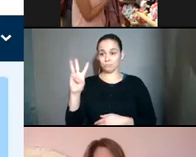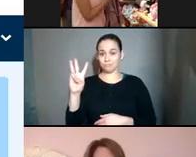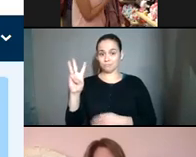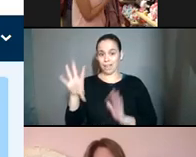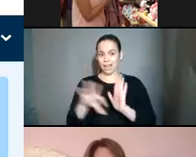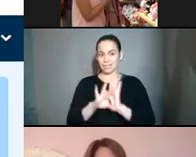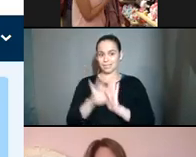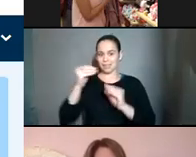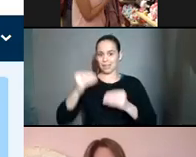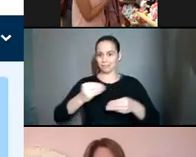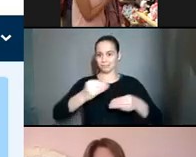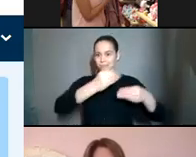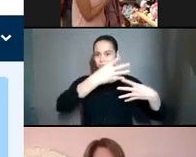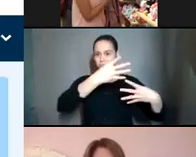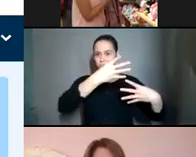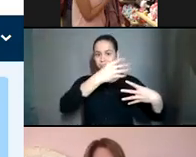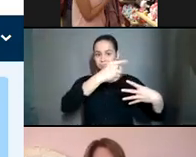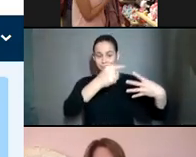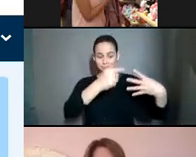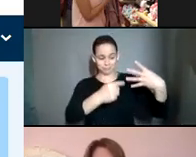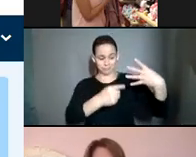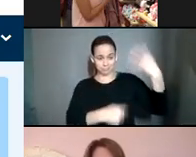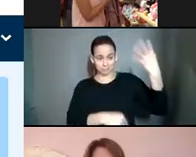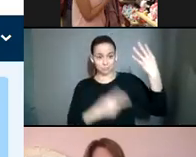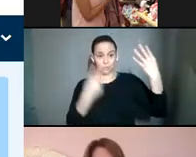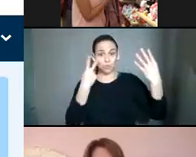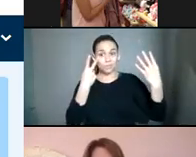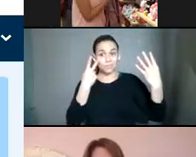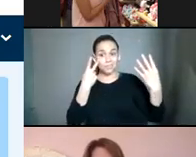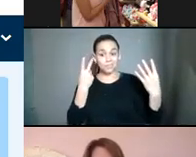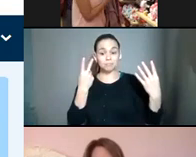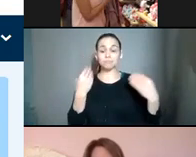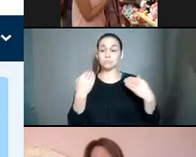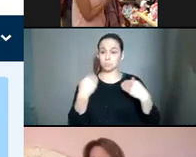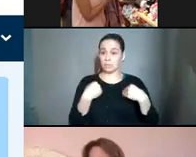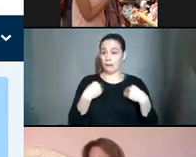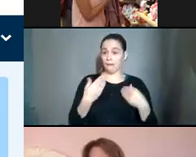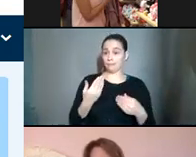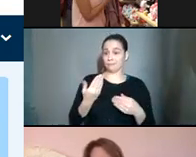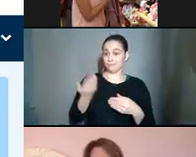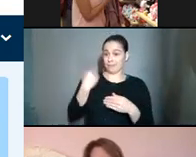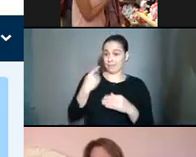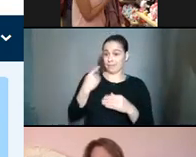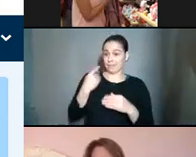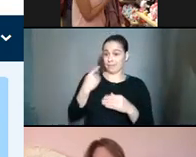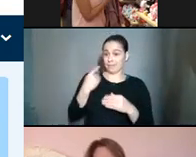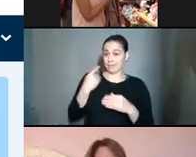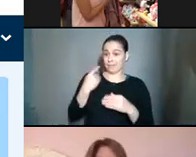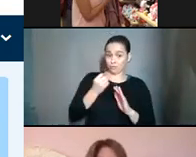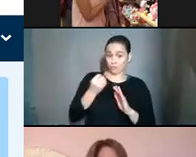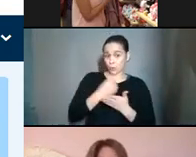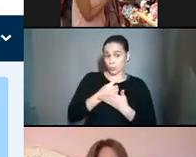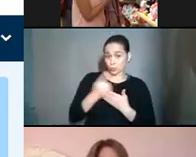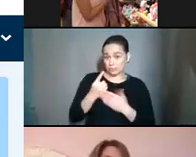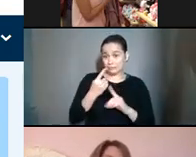arrow, you can see that prior school years are also available. So if your child used Dreambox in